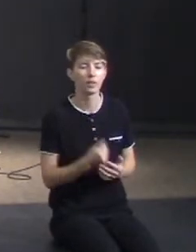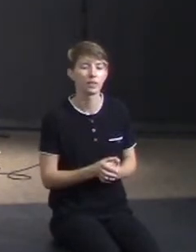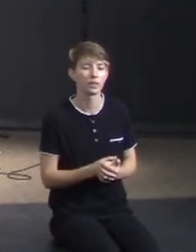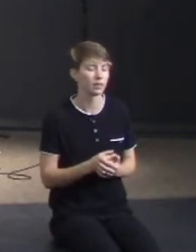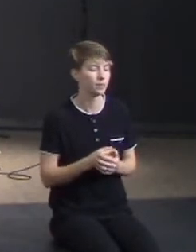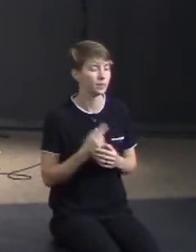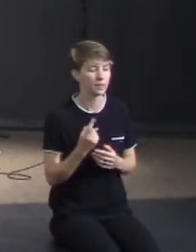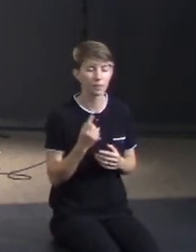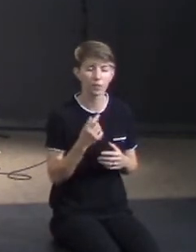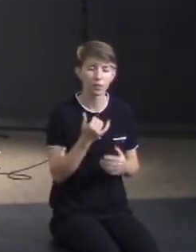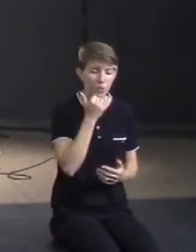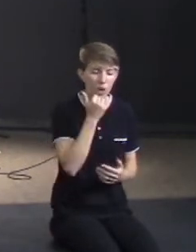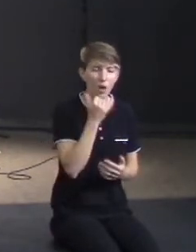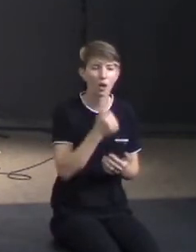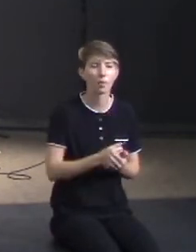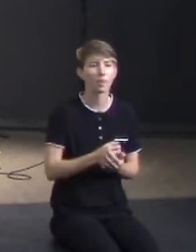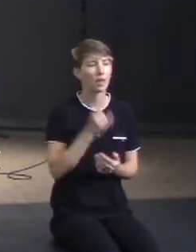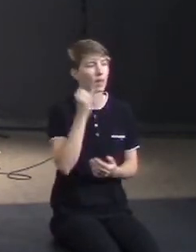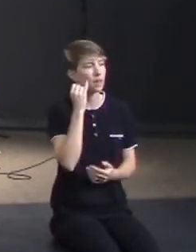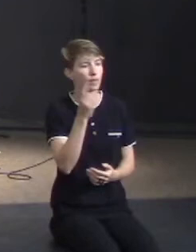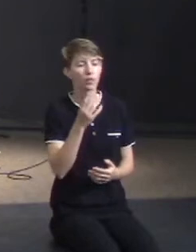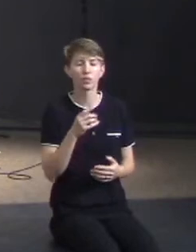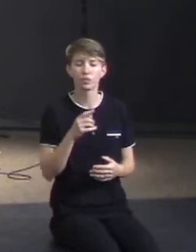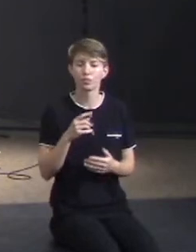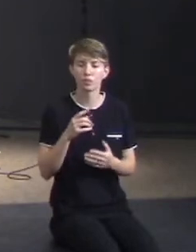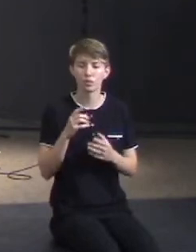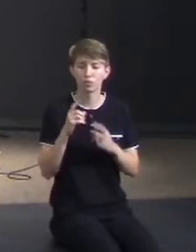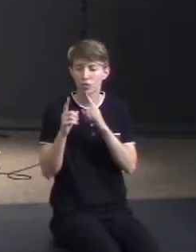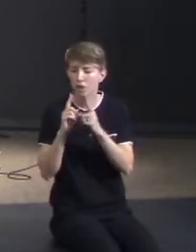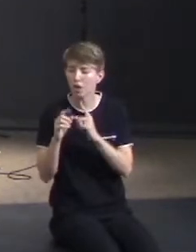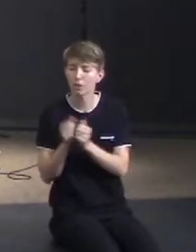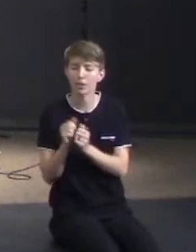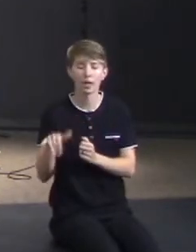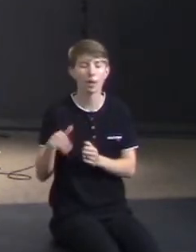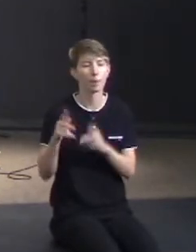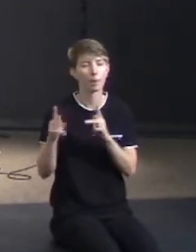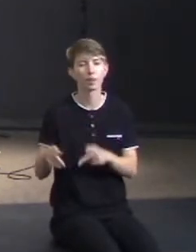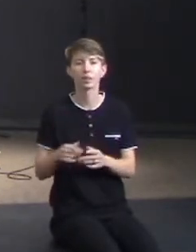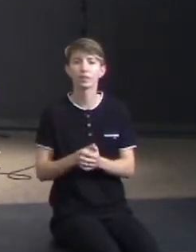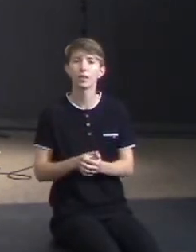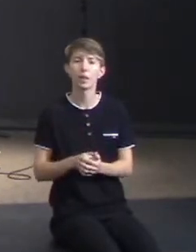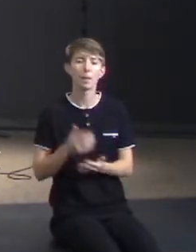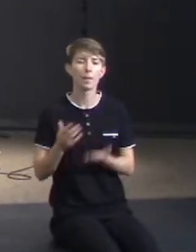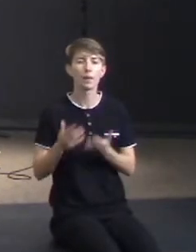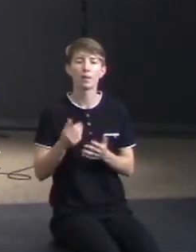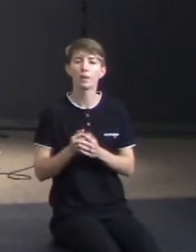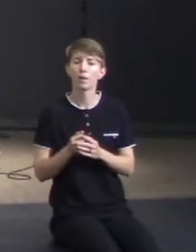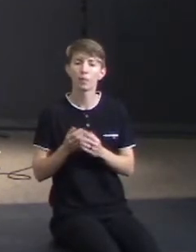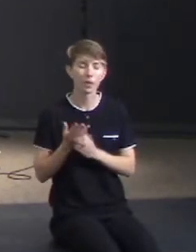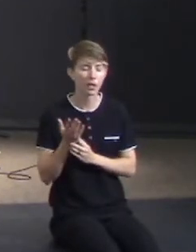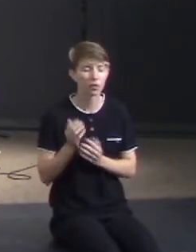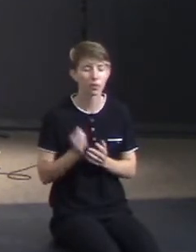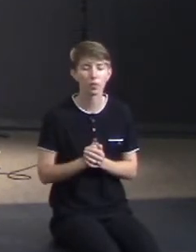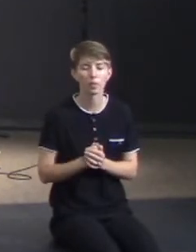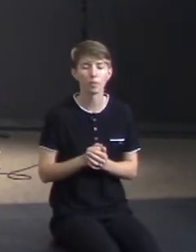person, you might be able to have a breakthrough. But you don't. Why? Because it's not my friend.